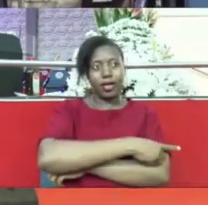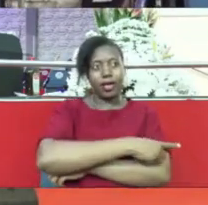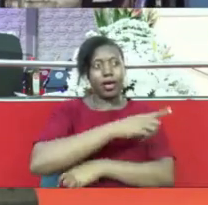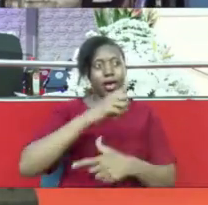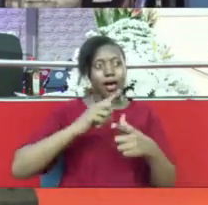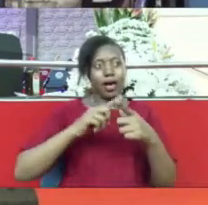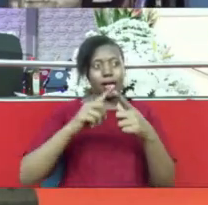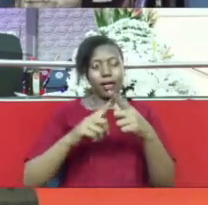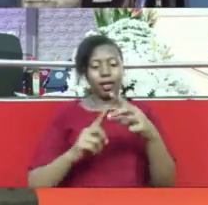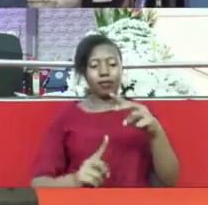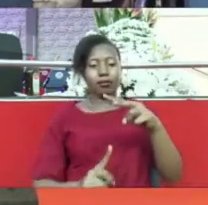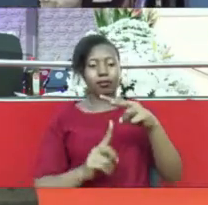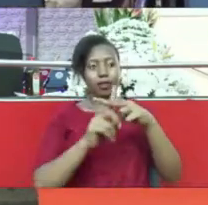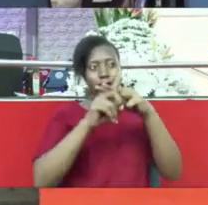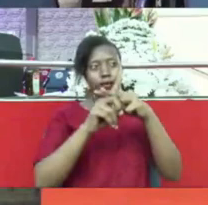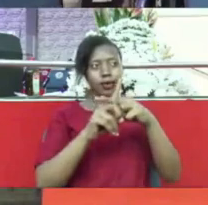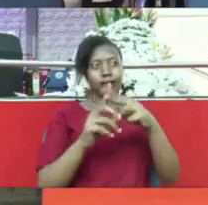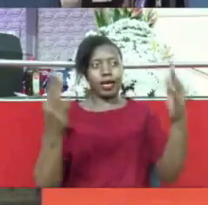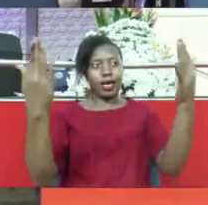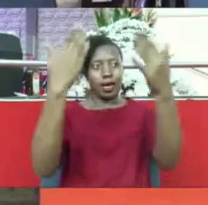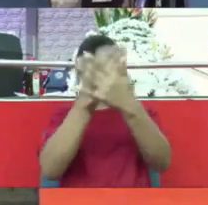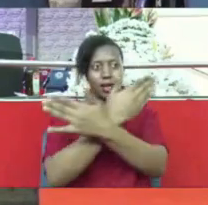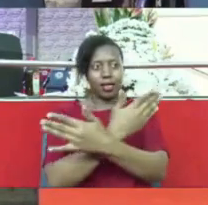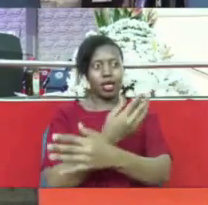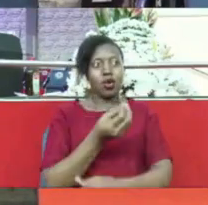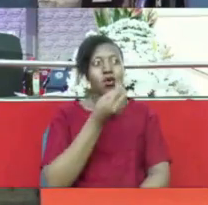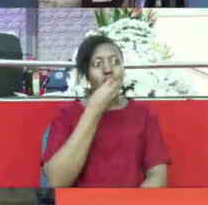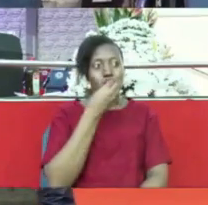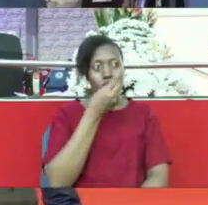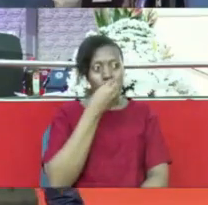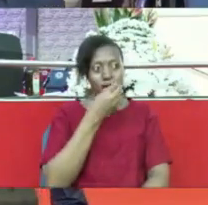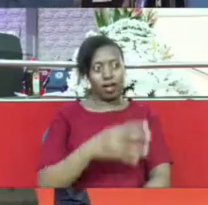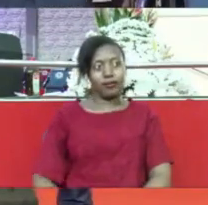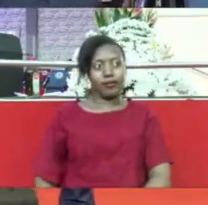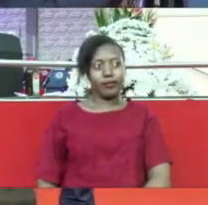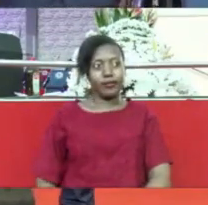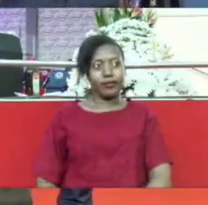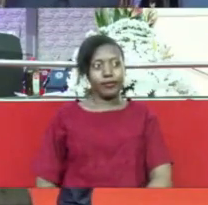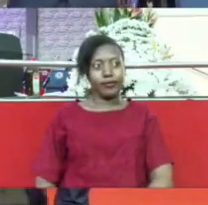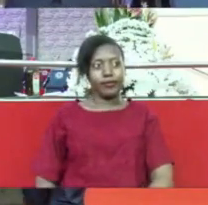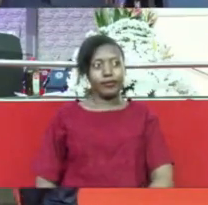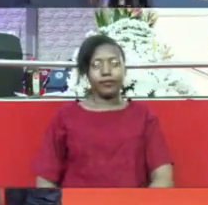ground at night to feed. Na inatoka nje ardhi iweze kula.